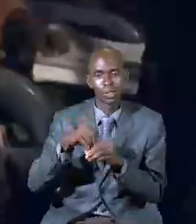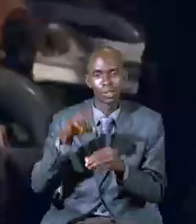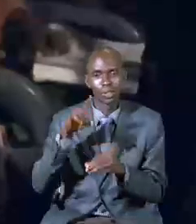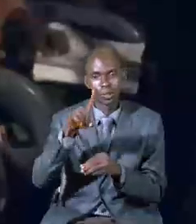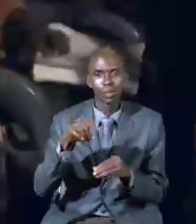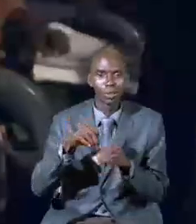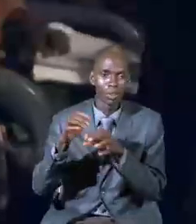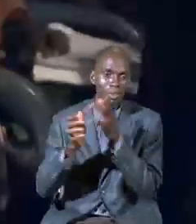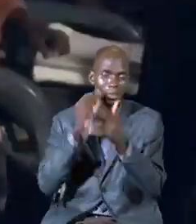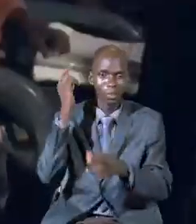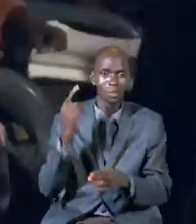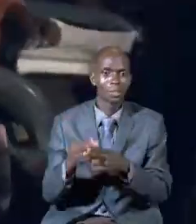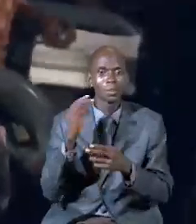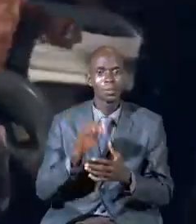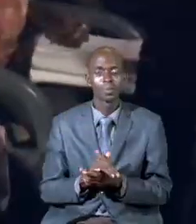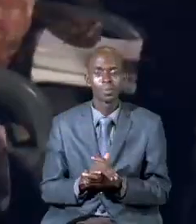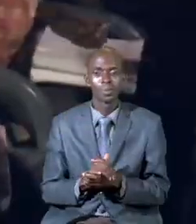name.